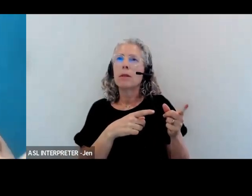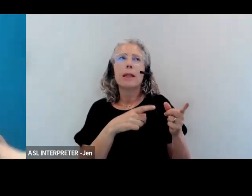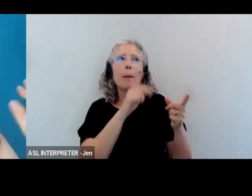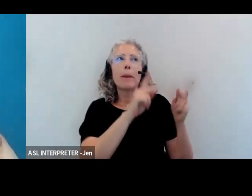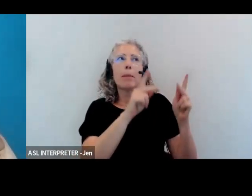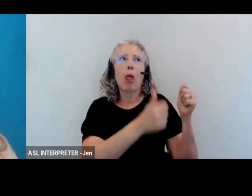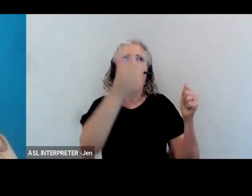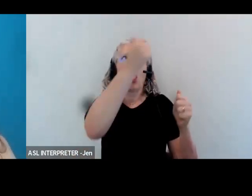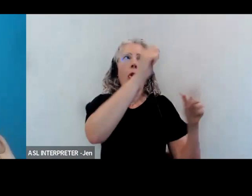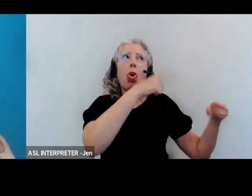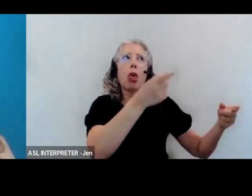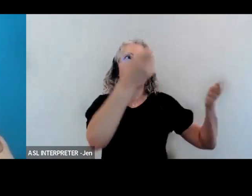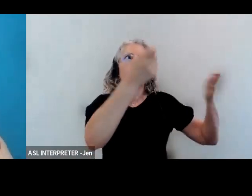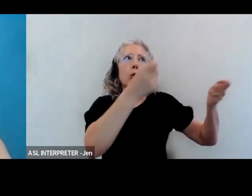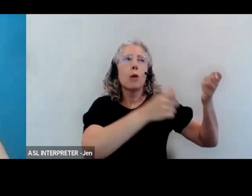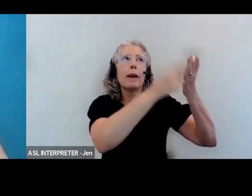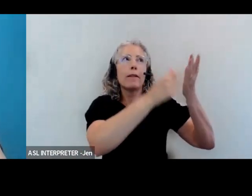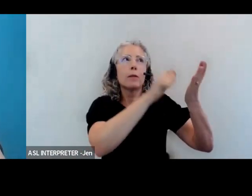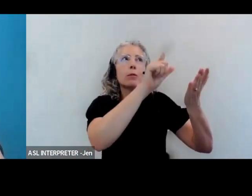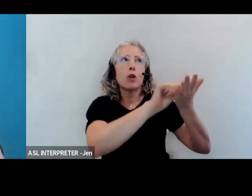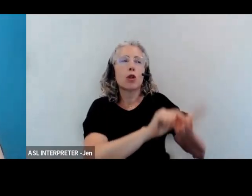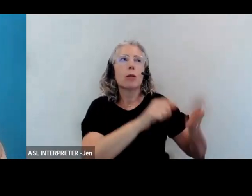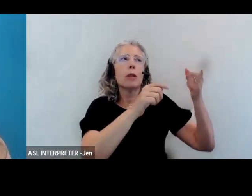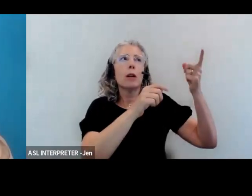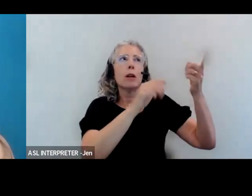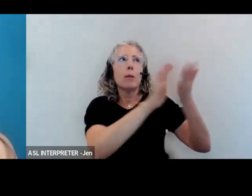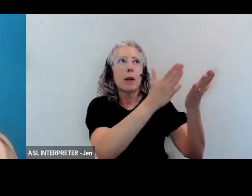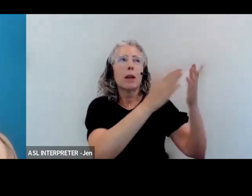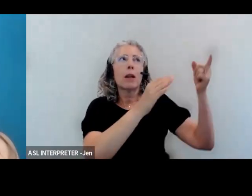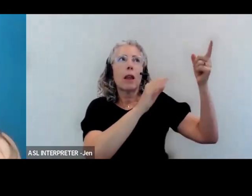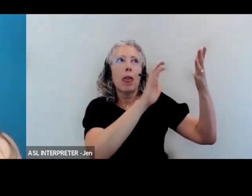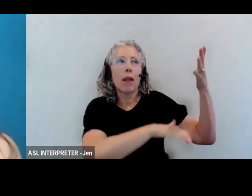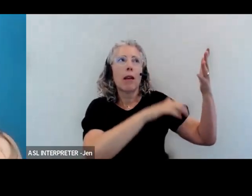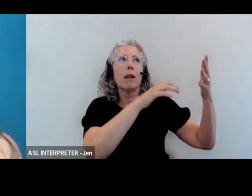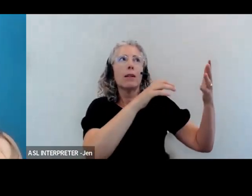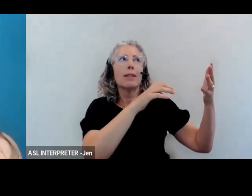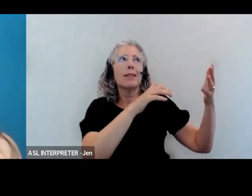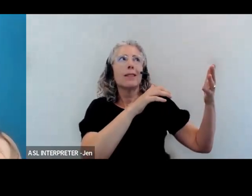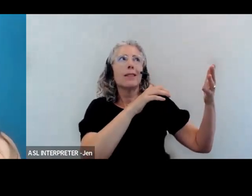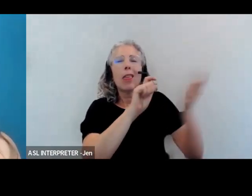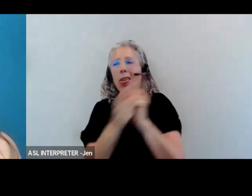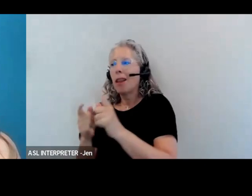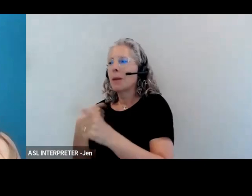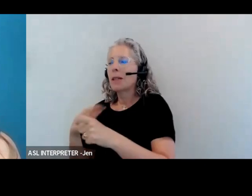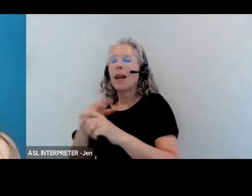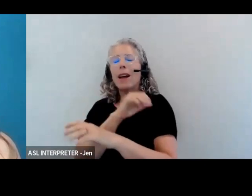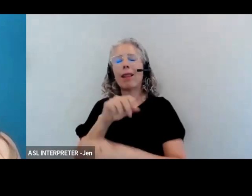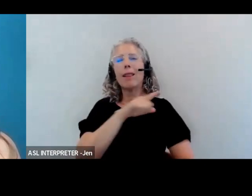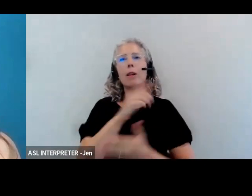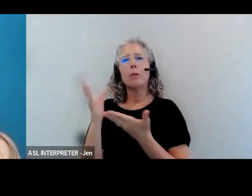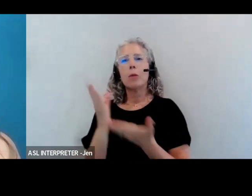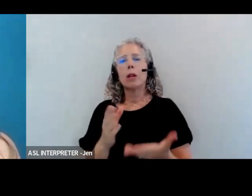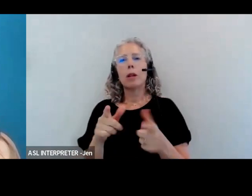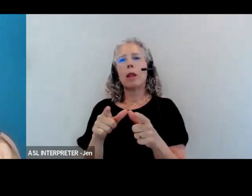control of the pamphlets and the brochures, et cetera, have. And then I also think Lionel brought in the